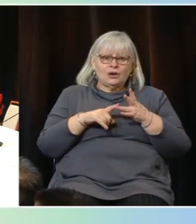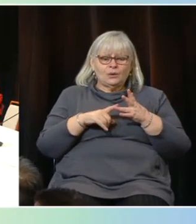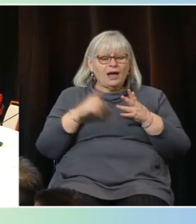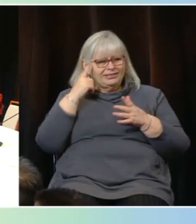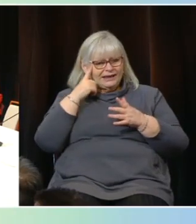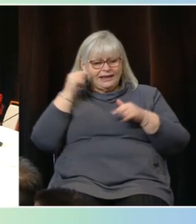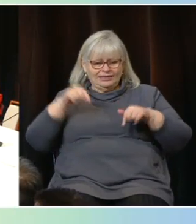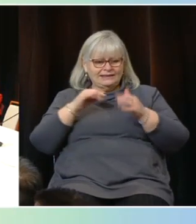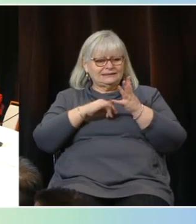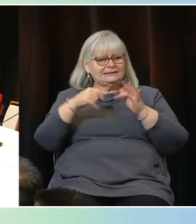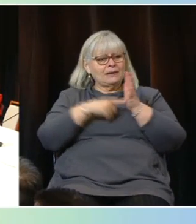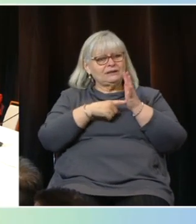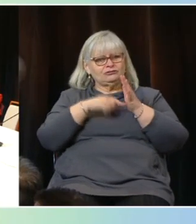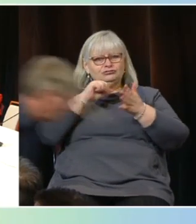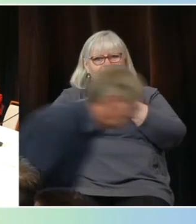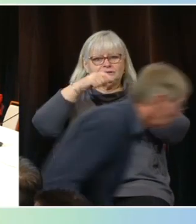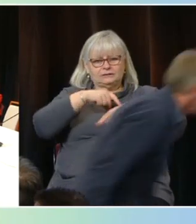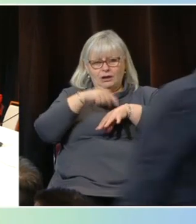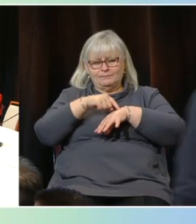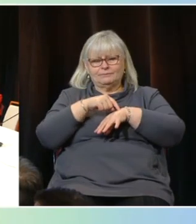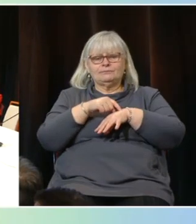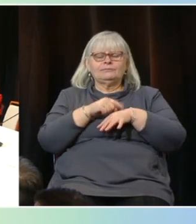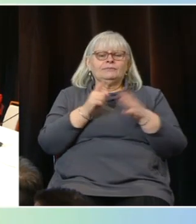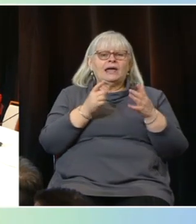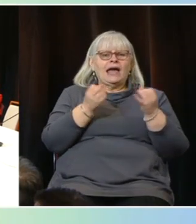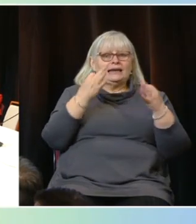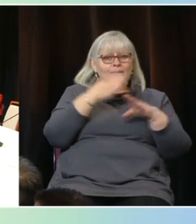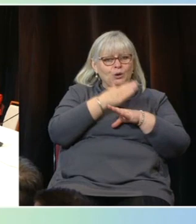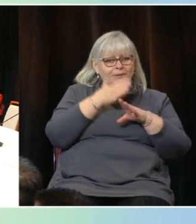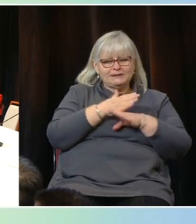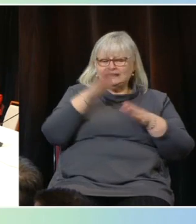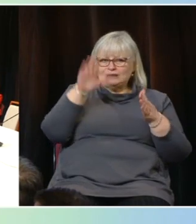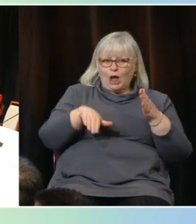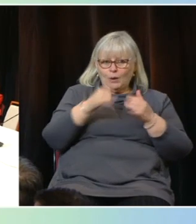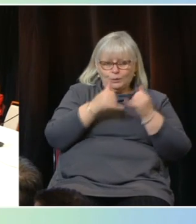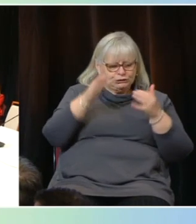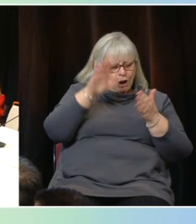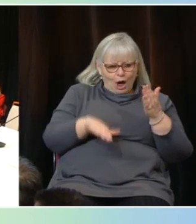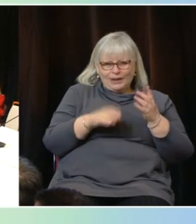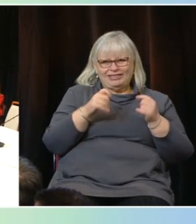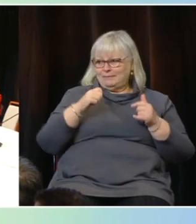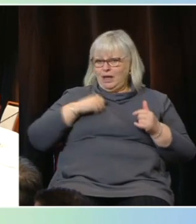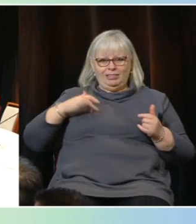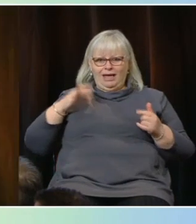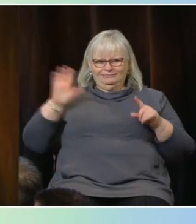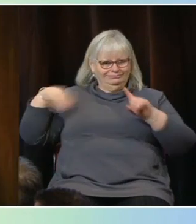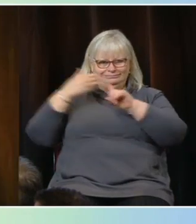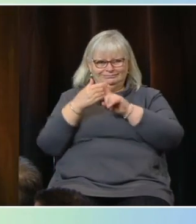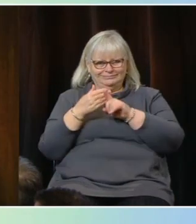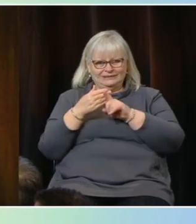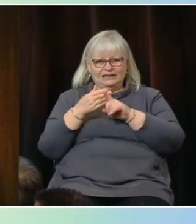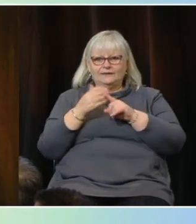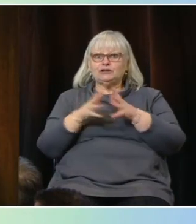time unemployment is lower than I've experienced in my lifetime and we are in the early phase of significant